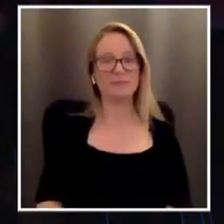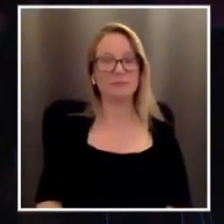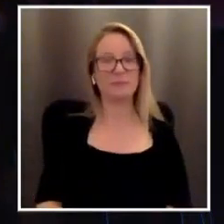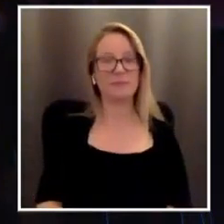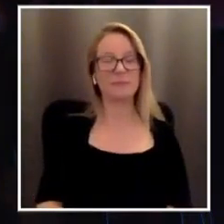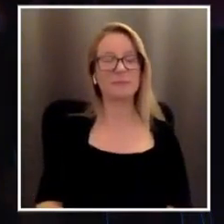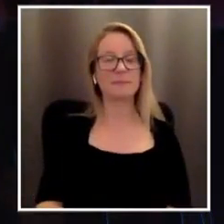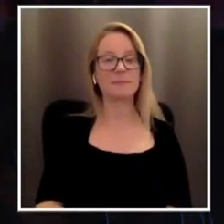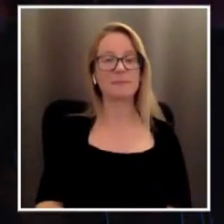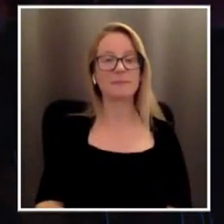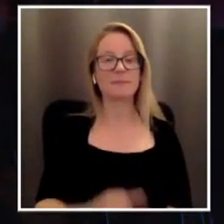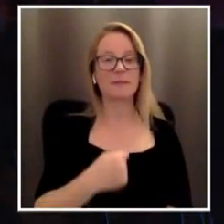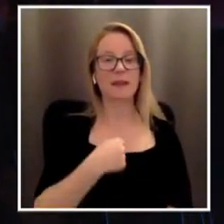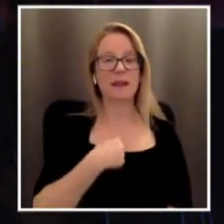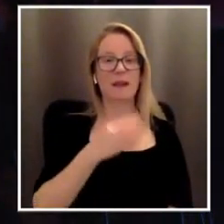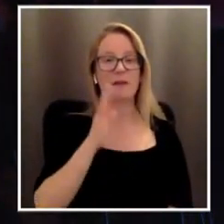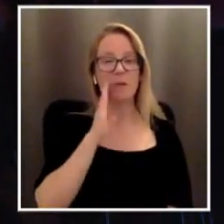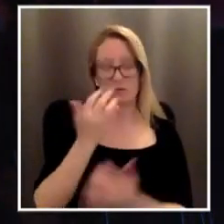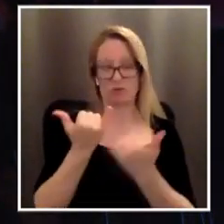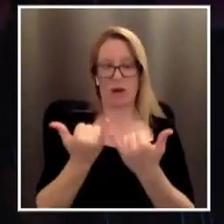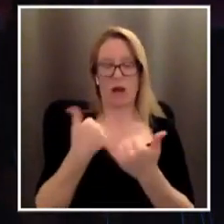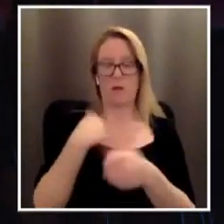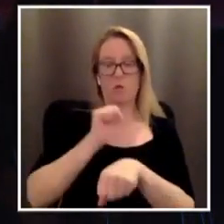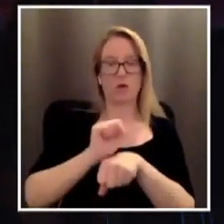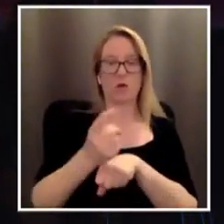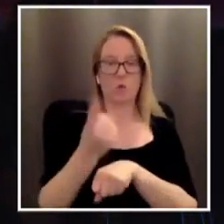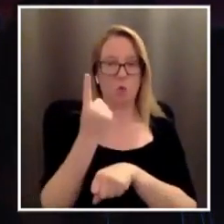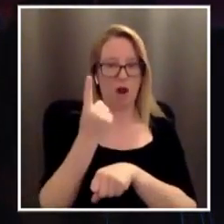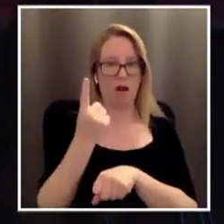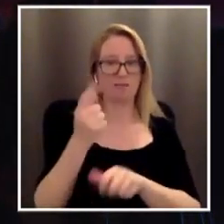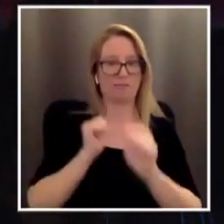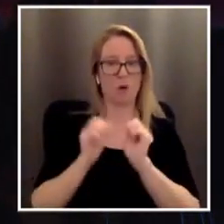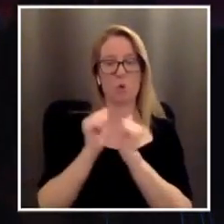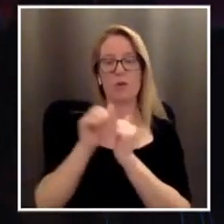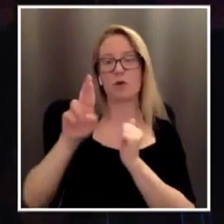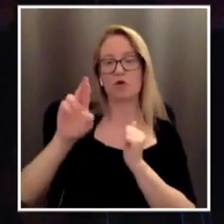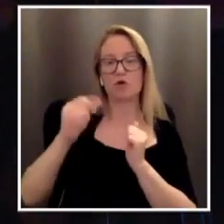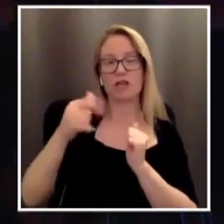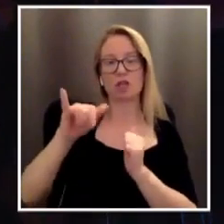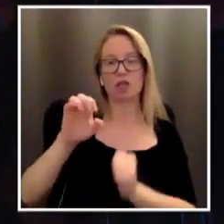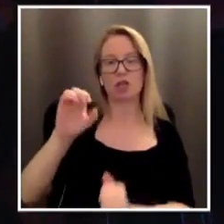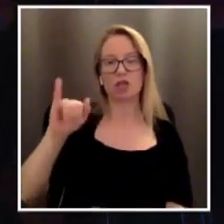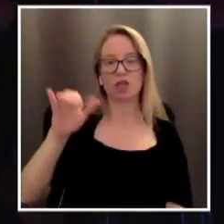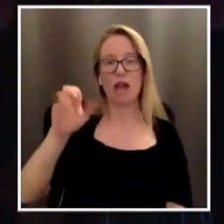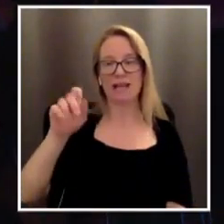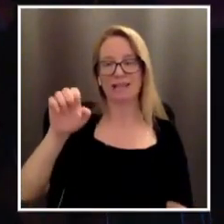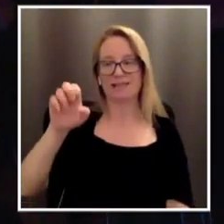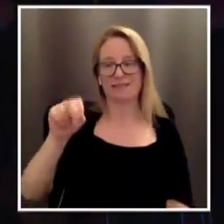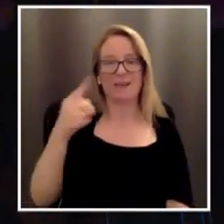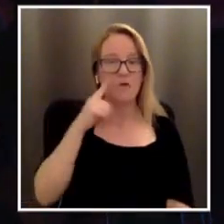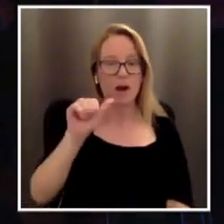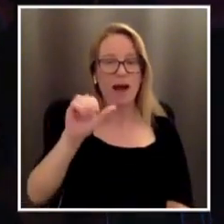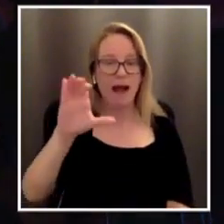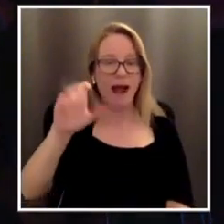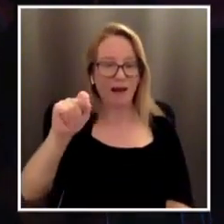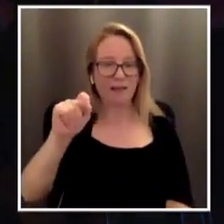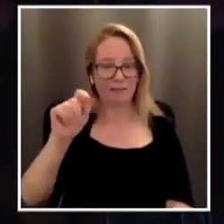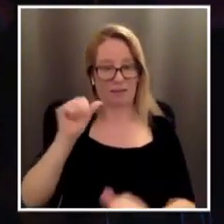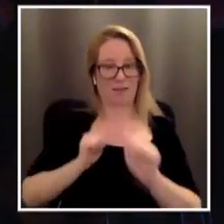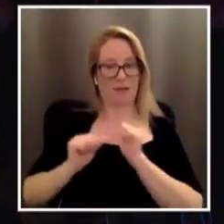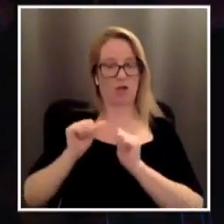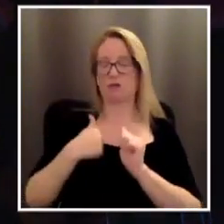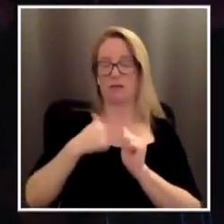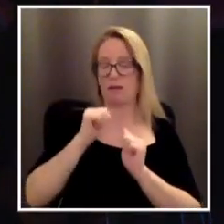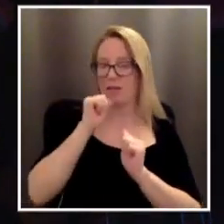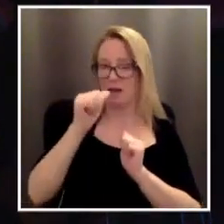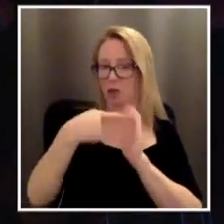So I'm just going to play. So right now I'm working on a piece with Reggie Jackson for ACT Theater. And I didn't show you a